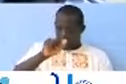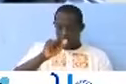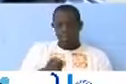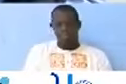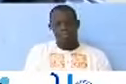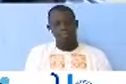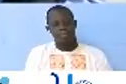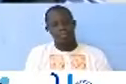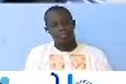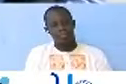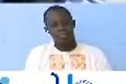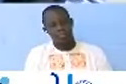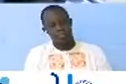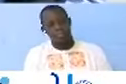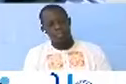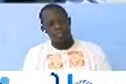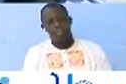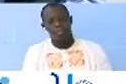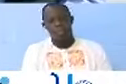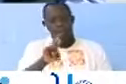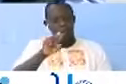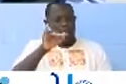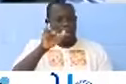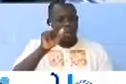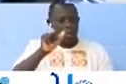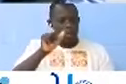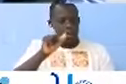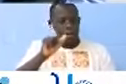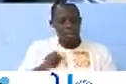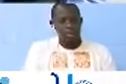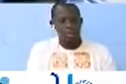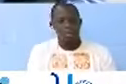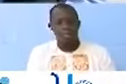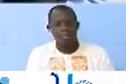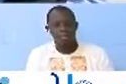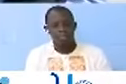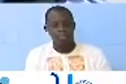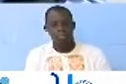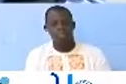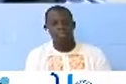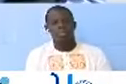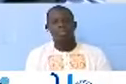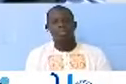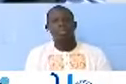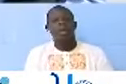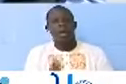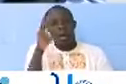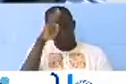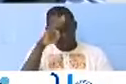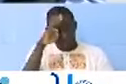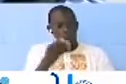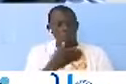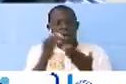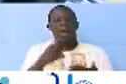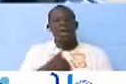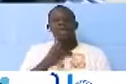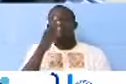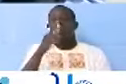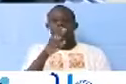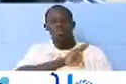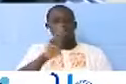NIA. NIA at the NIA nya sabu ngwe imama. The reason why I said that he was not